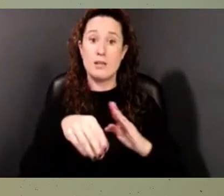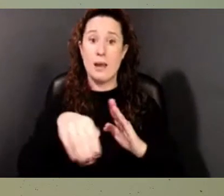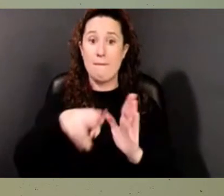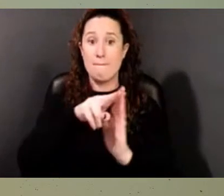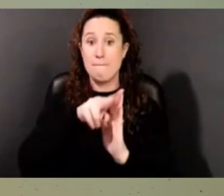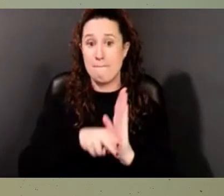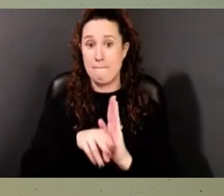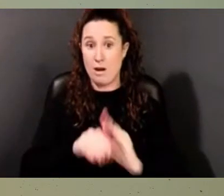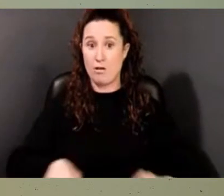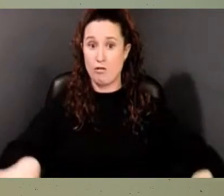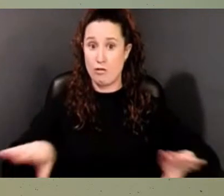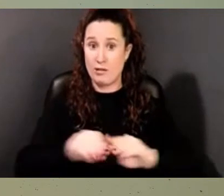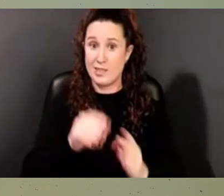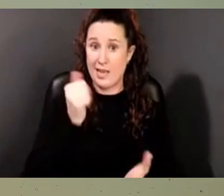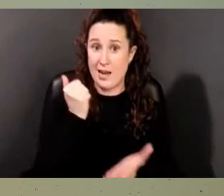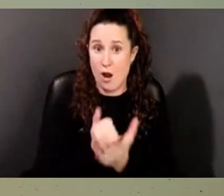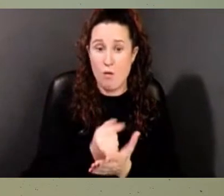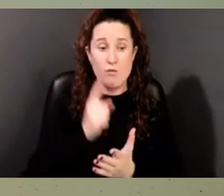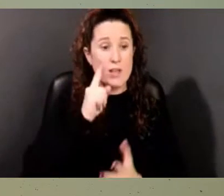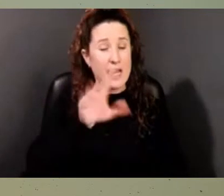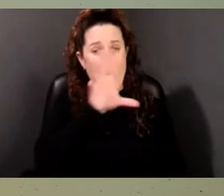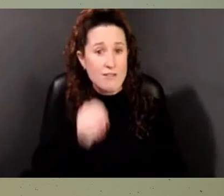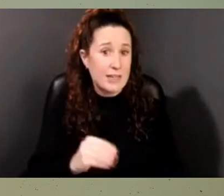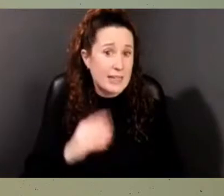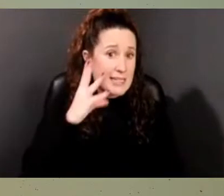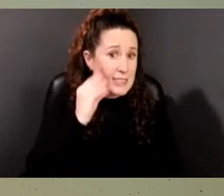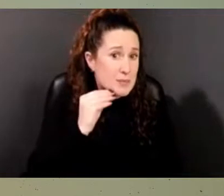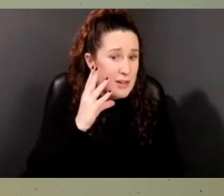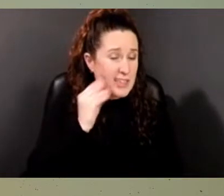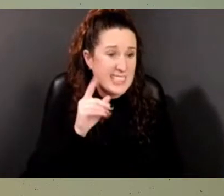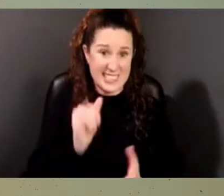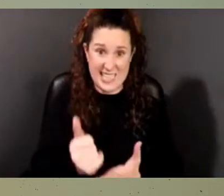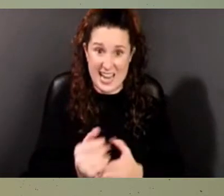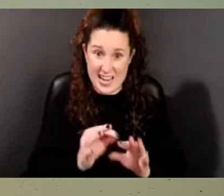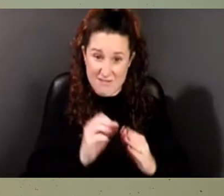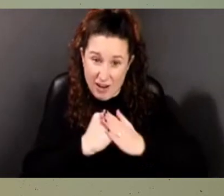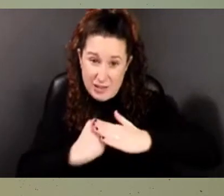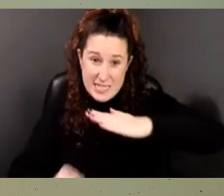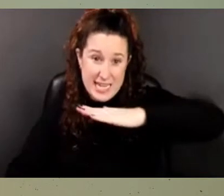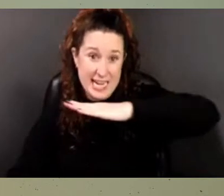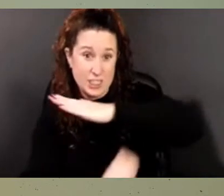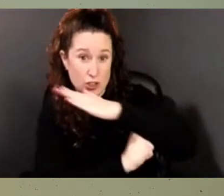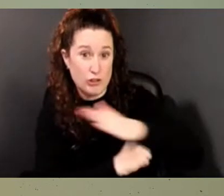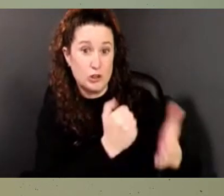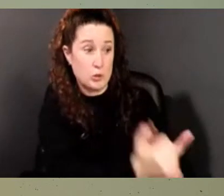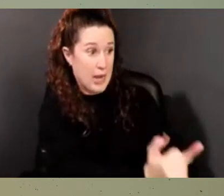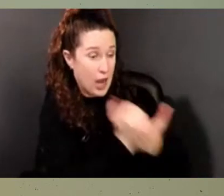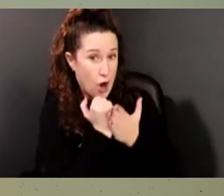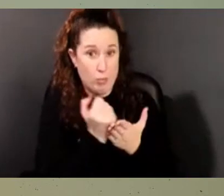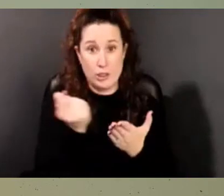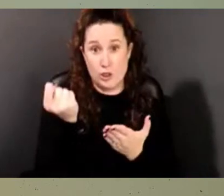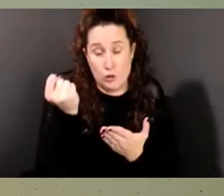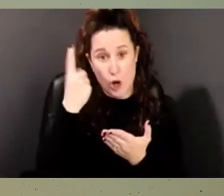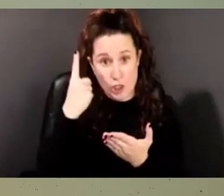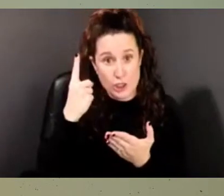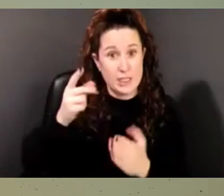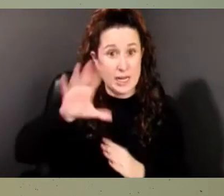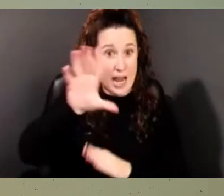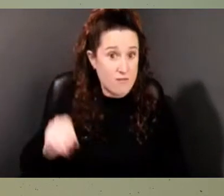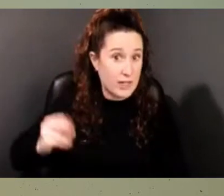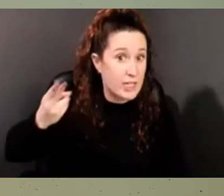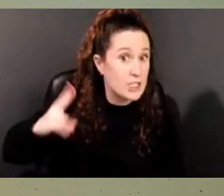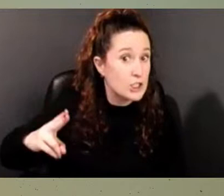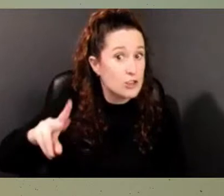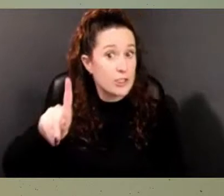as foundational to understanding American history, not tangential, not marginalized.